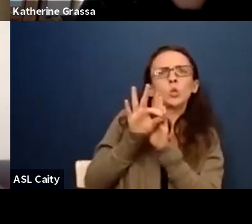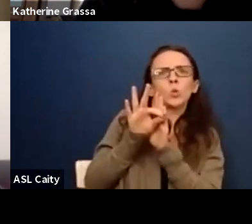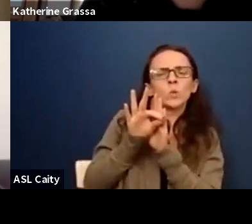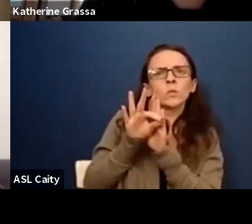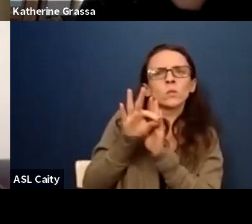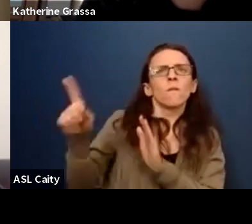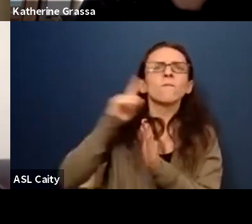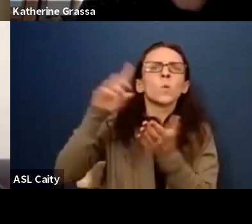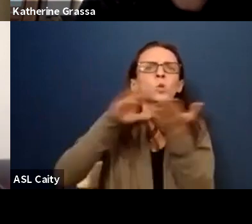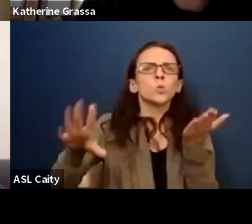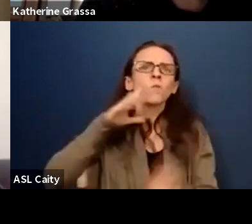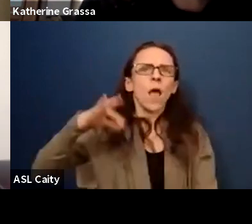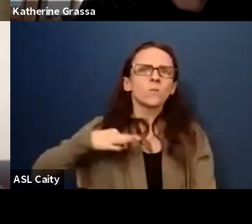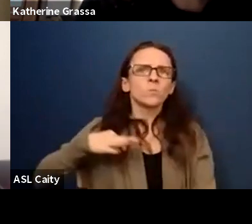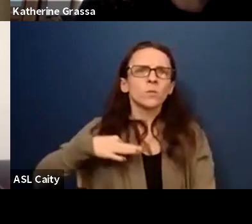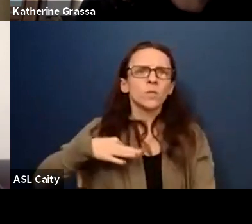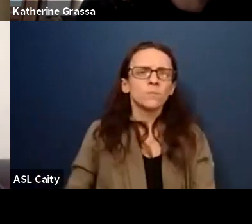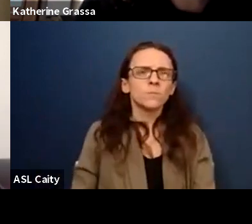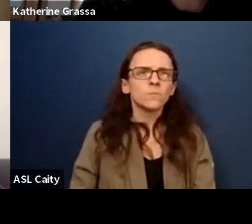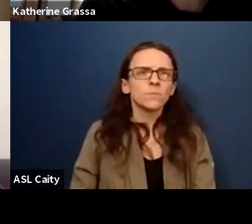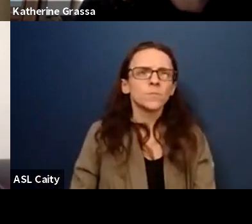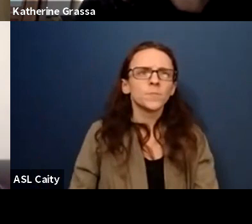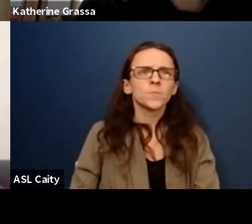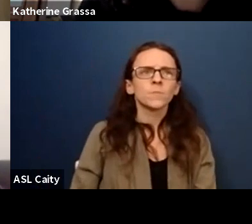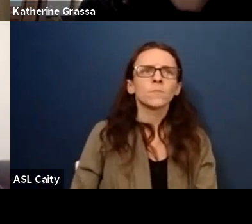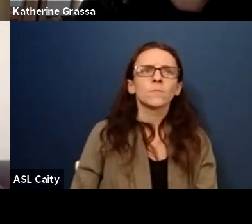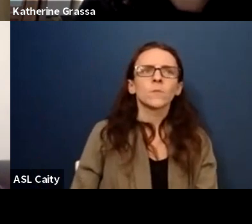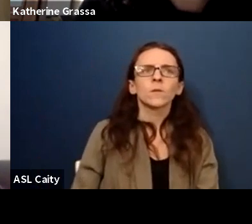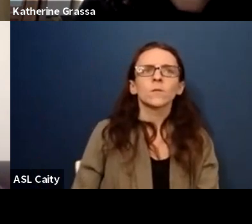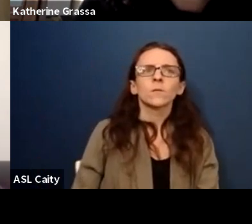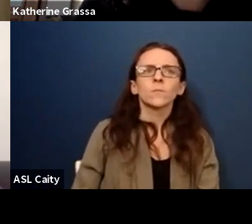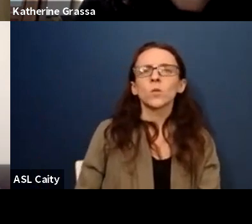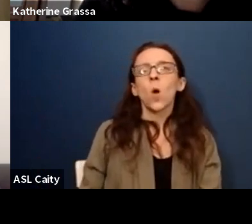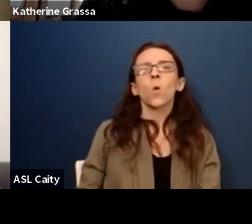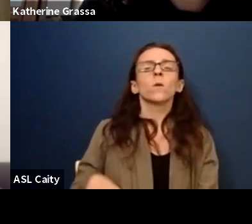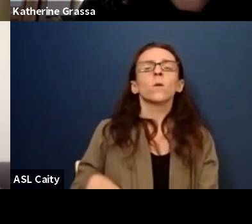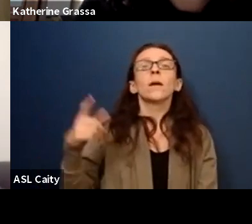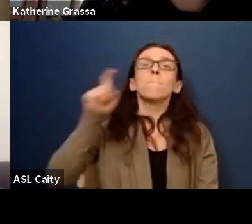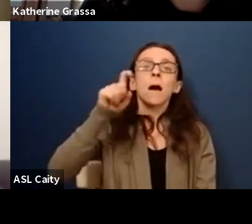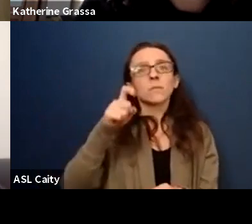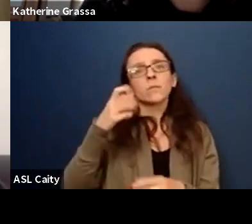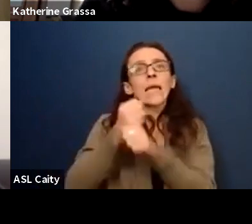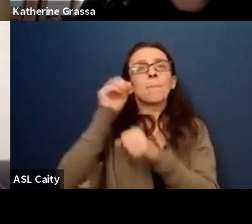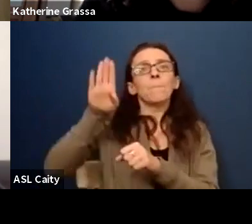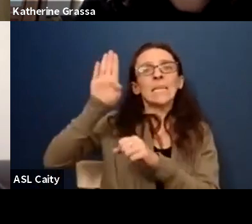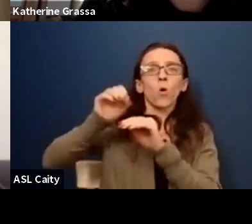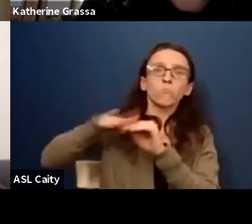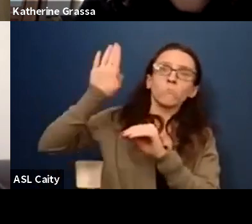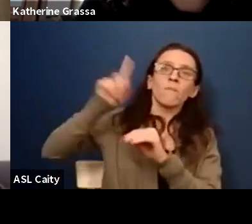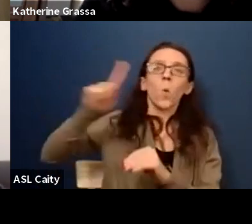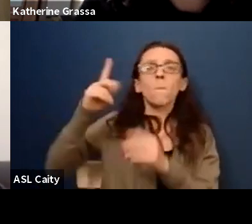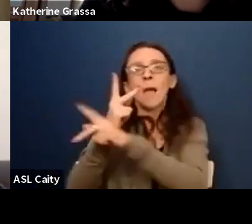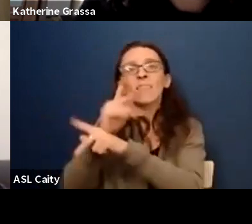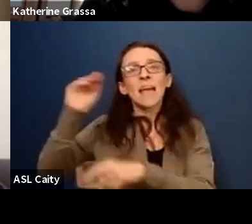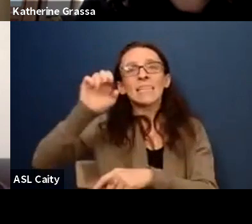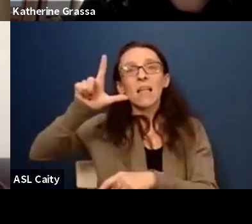for eligibility. So instead of having to score B or better on math and ELA every year, maybe it's math